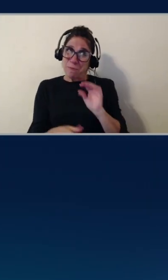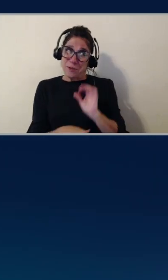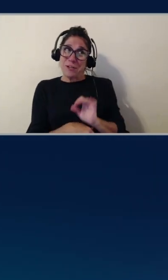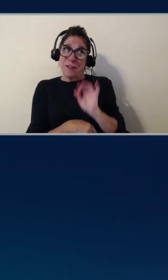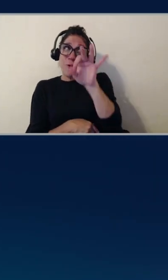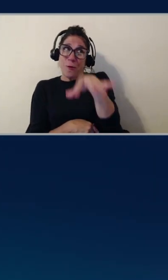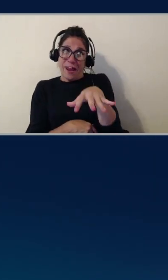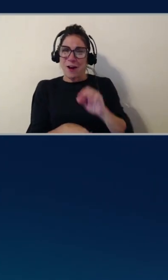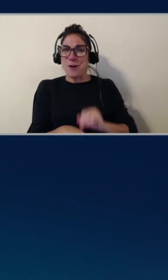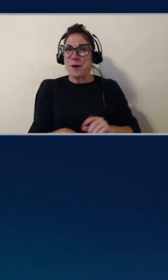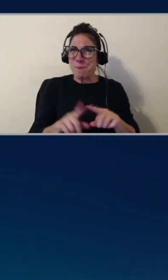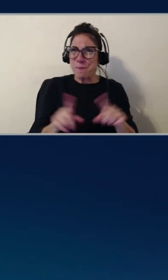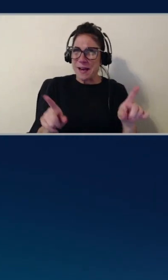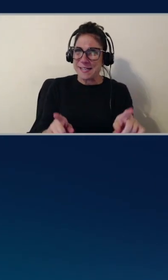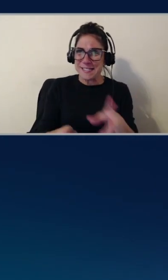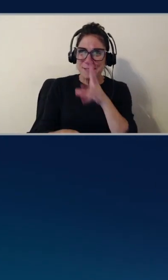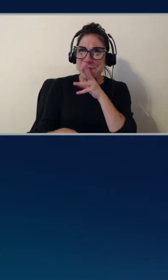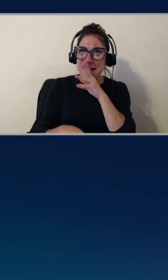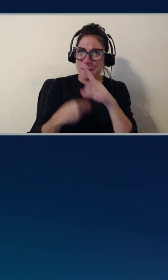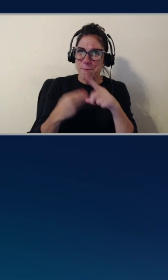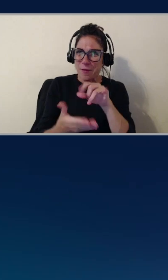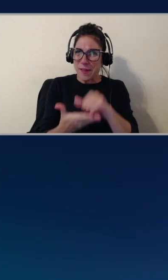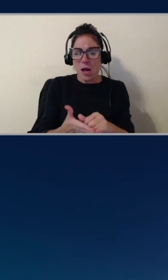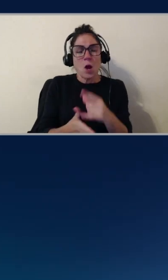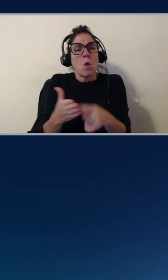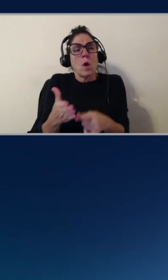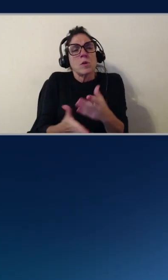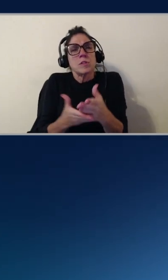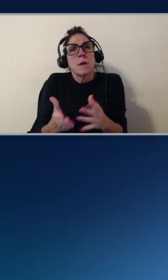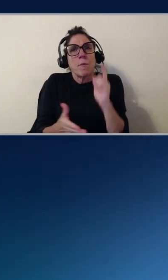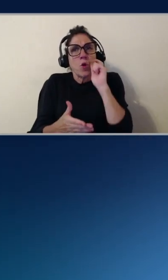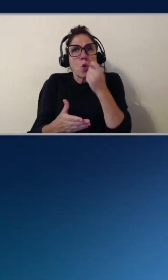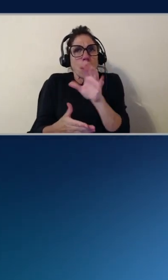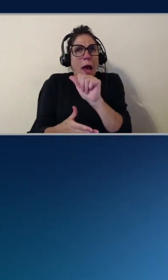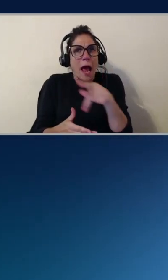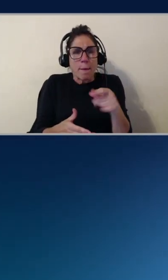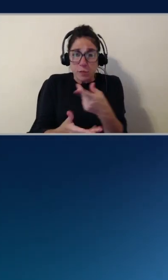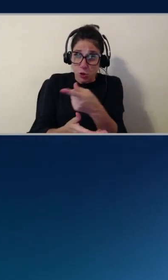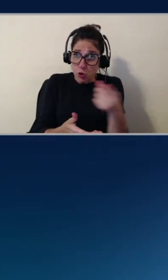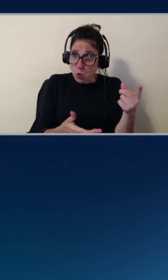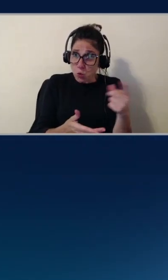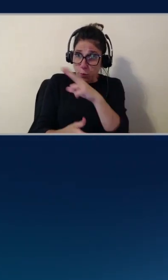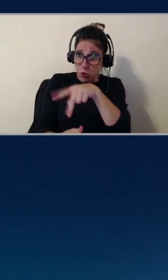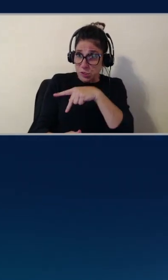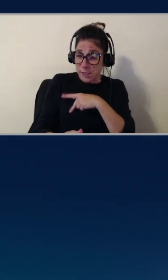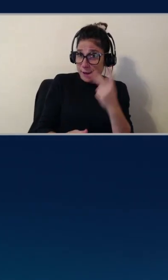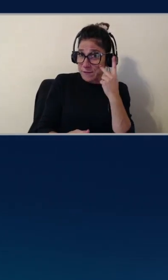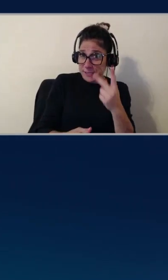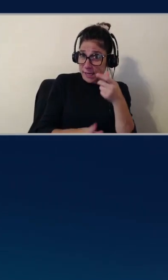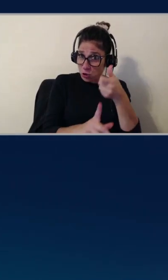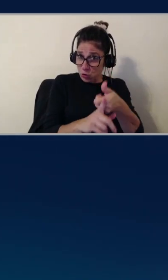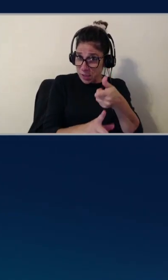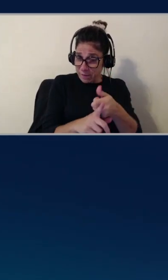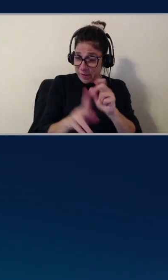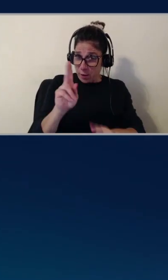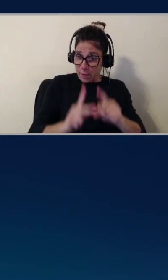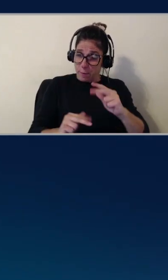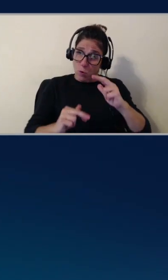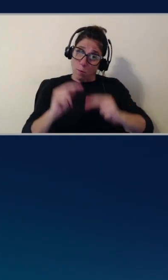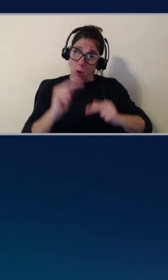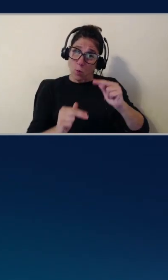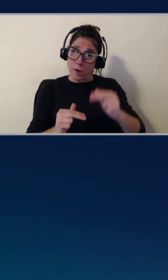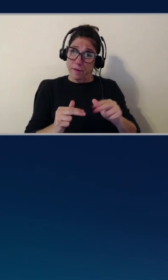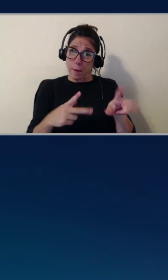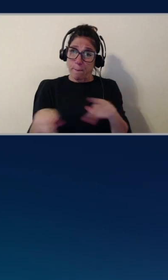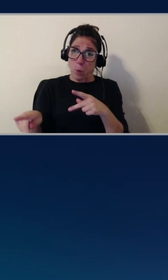there. Speaking of, though, what are some of the cool apps that you all have personally seen that people have built with PartyRock?